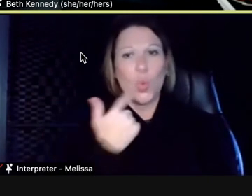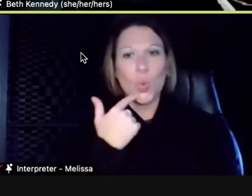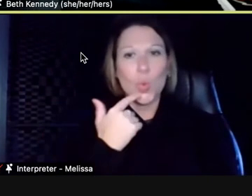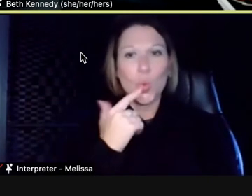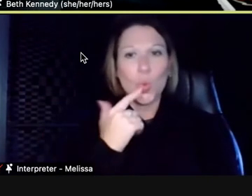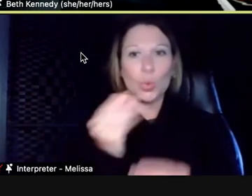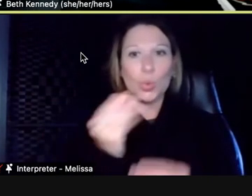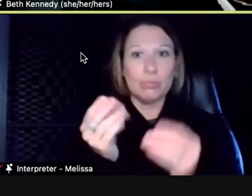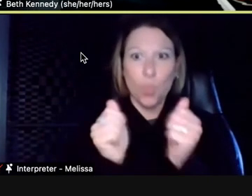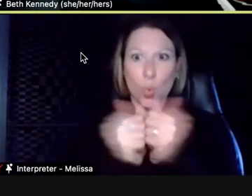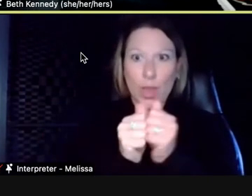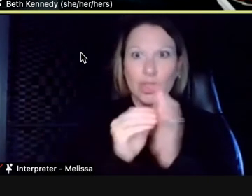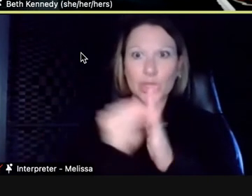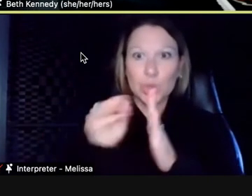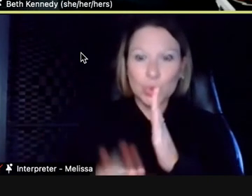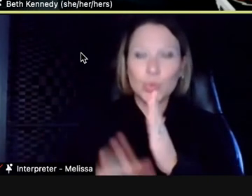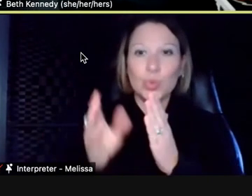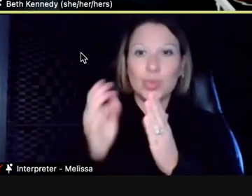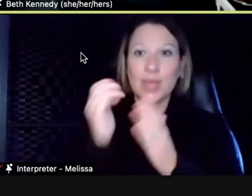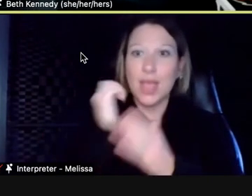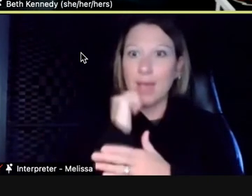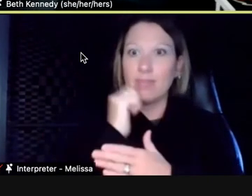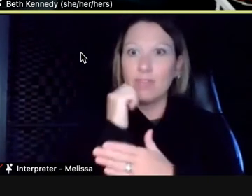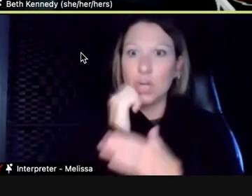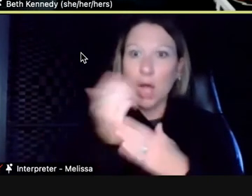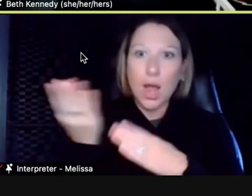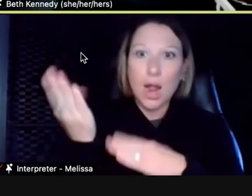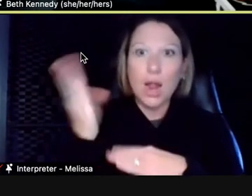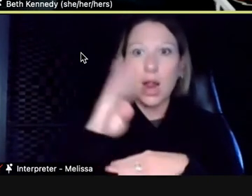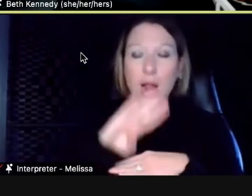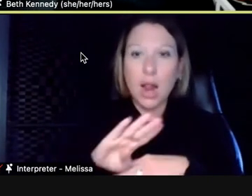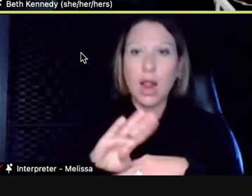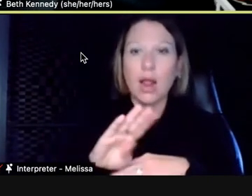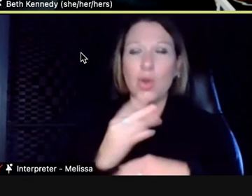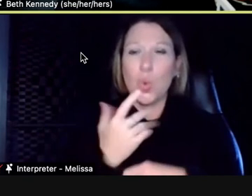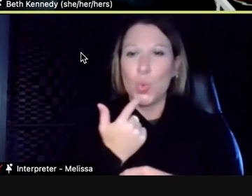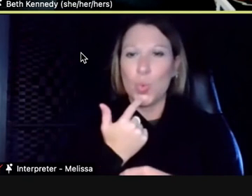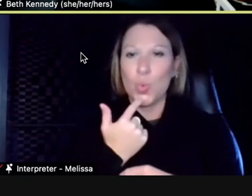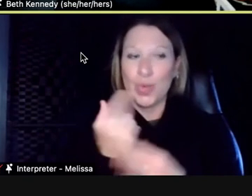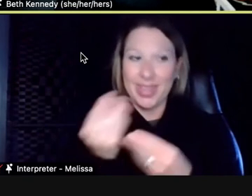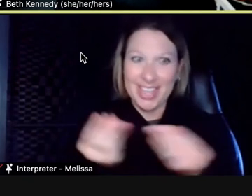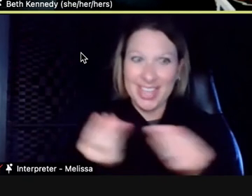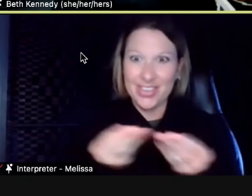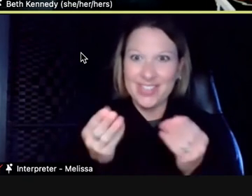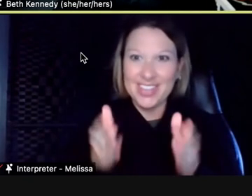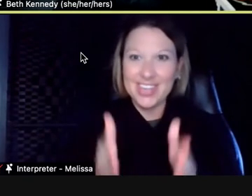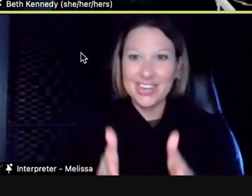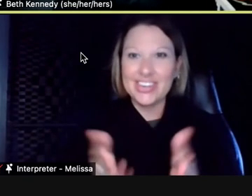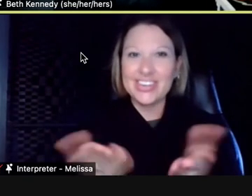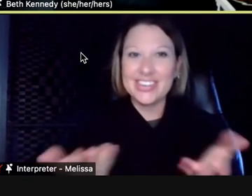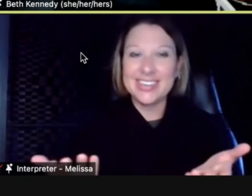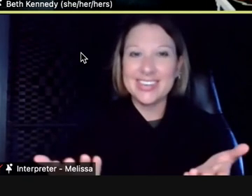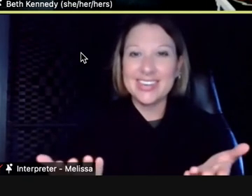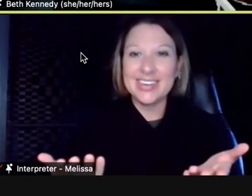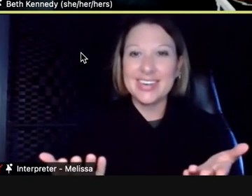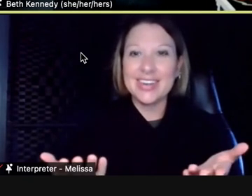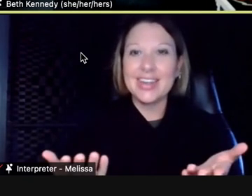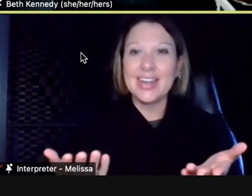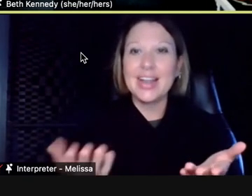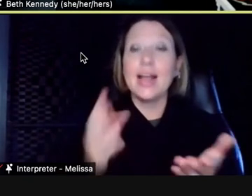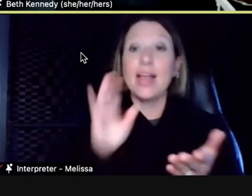The intervener, right? And who might have some special insight into writing future